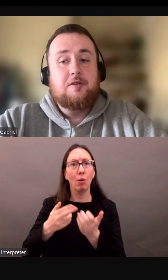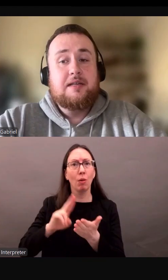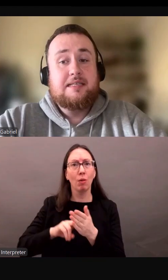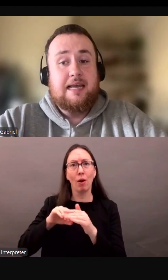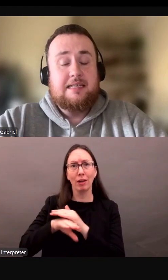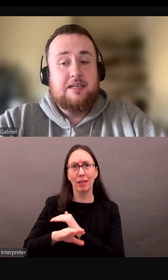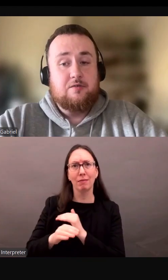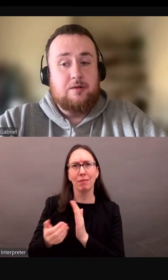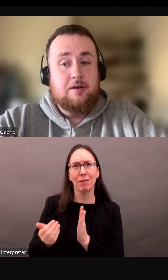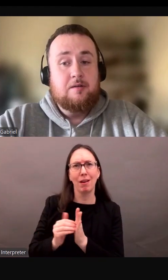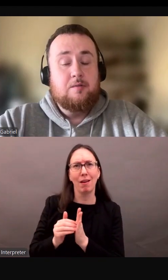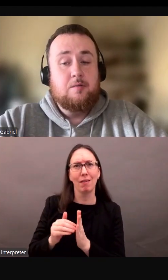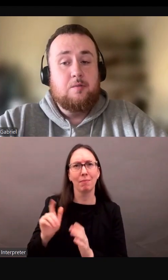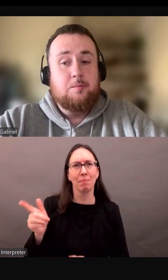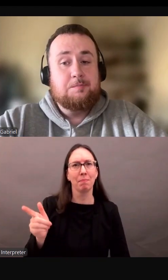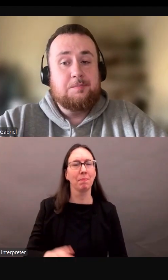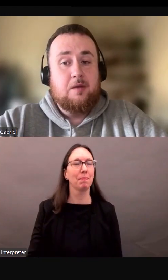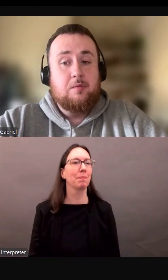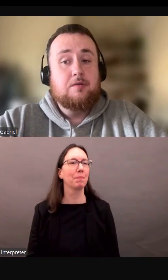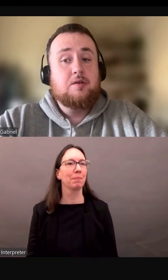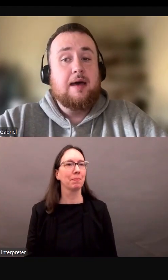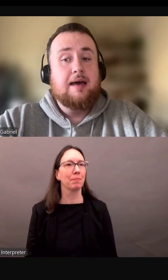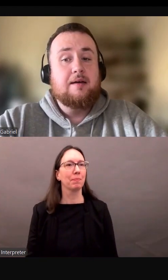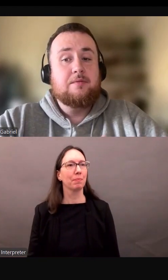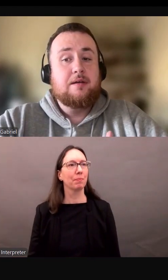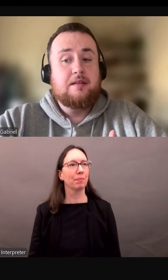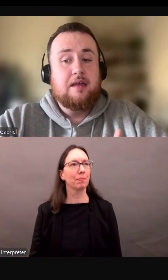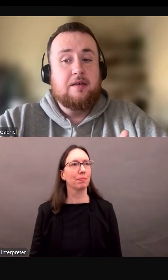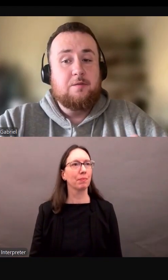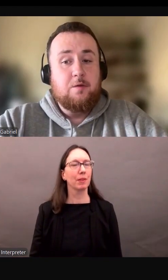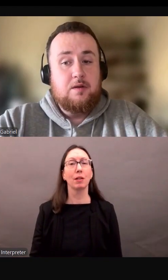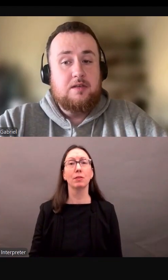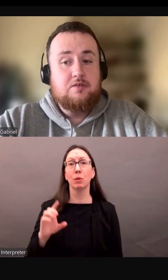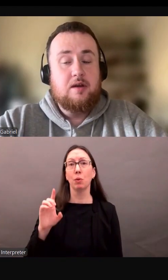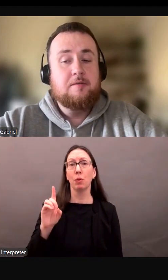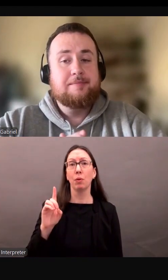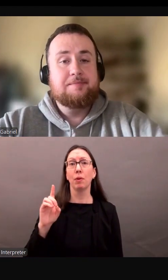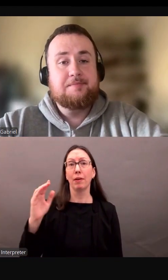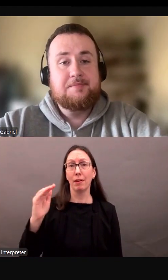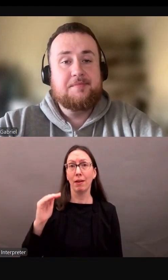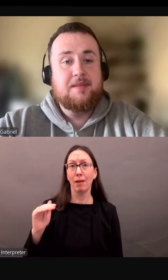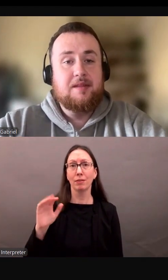After the dyslexia ruler, we also have the focus ruler,